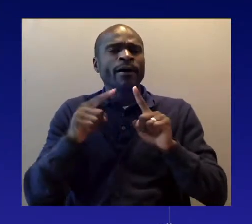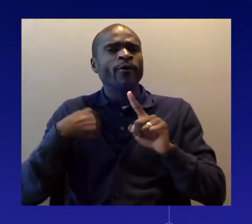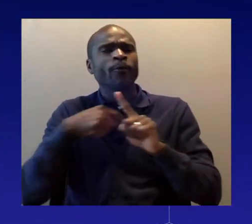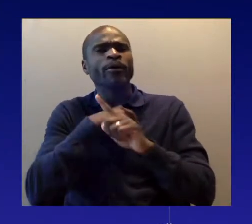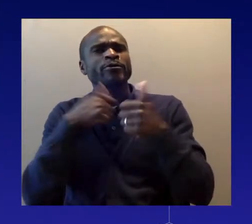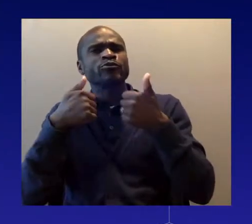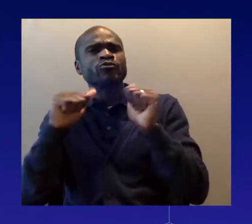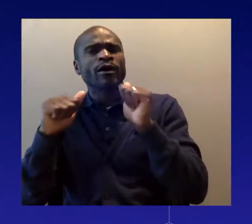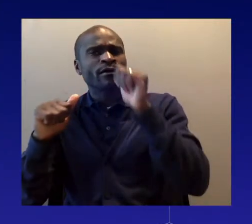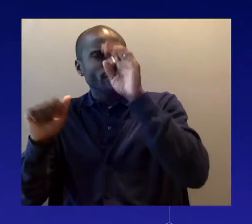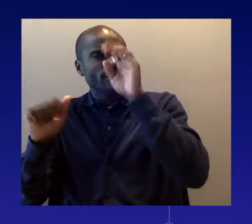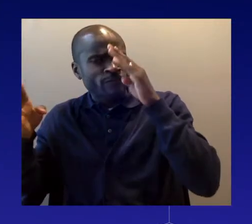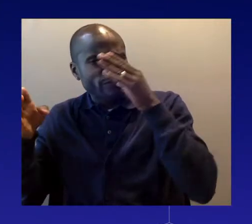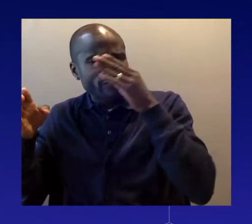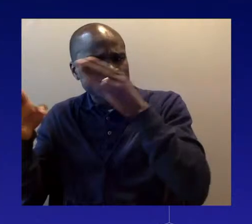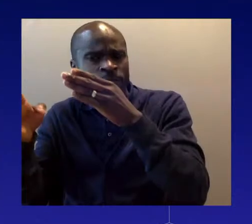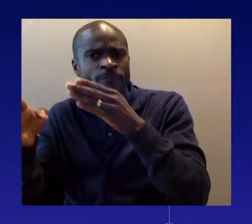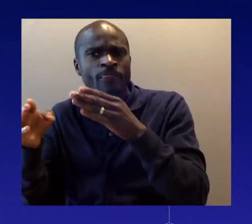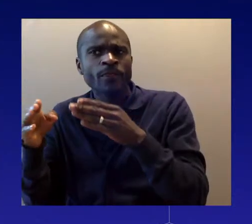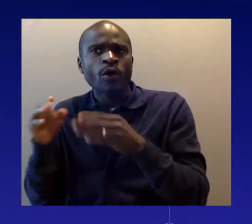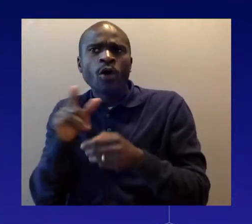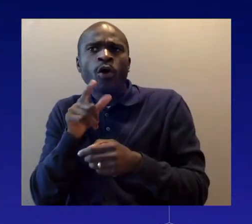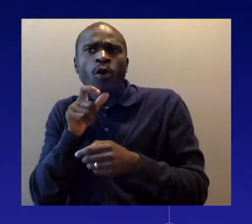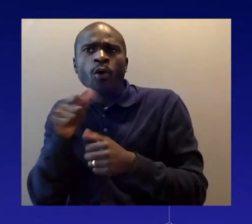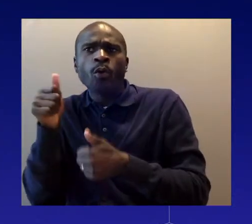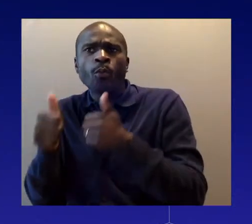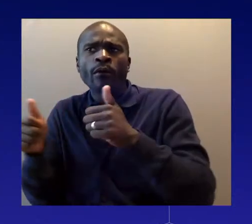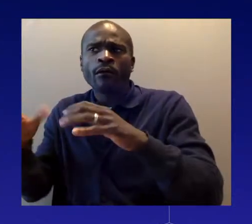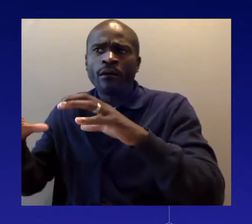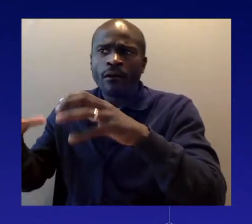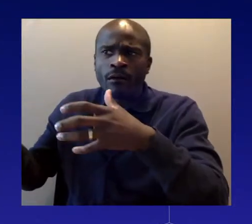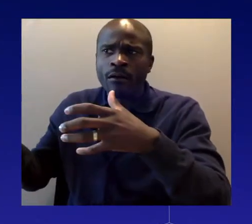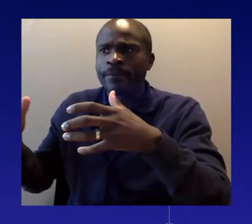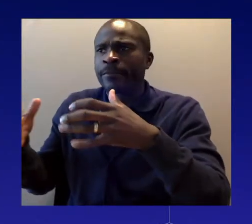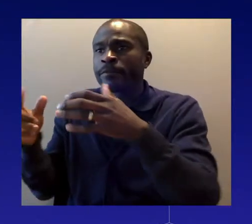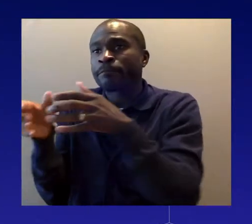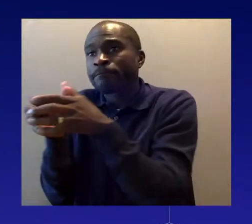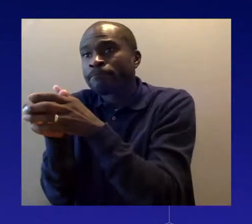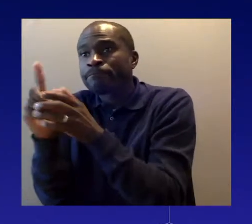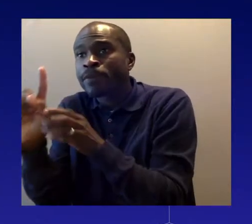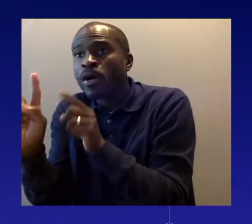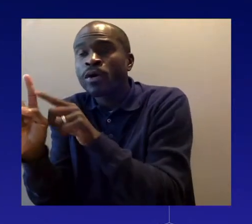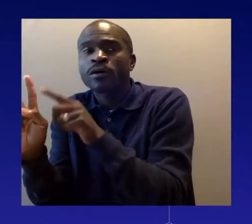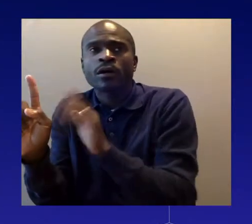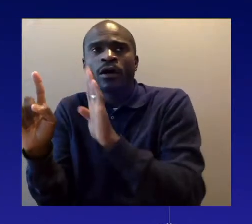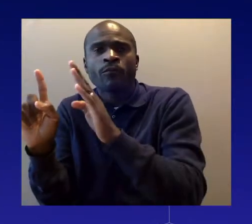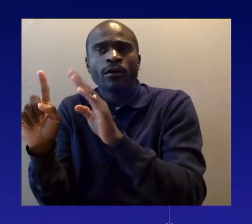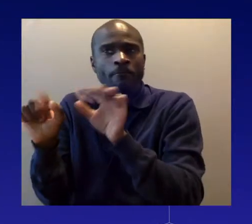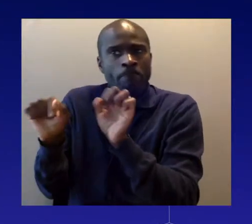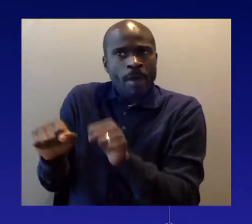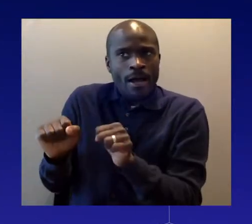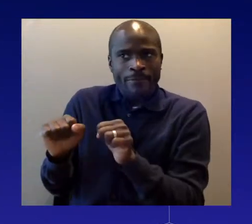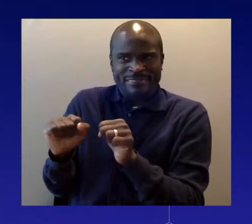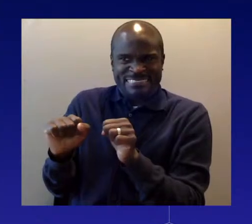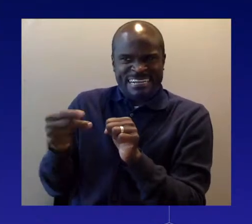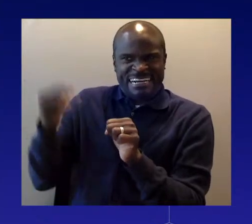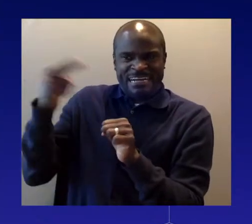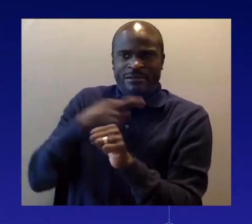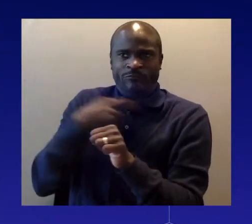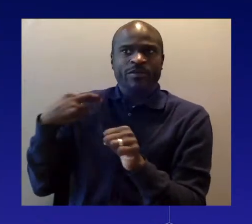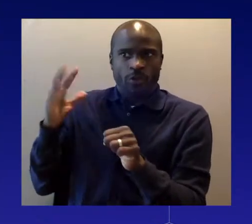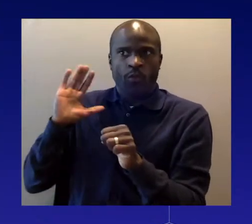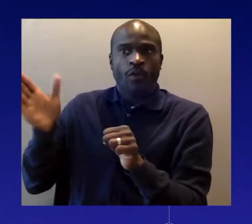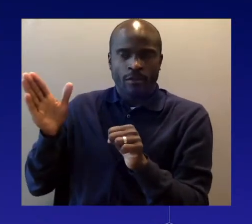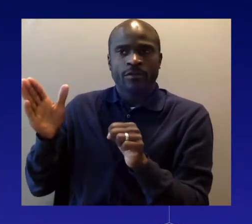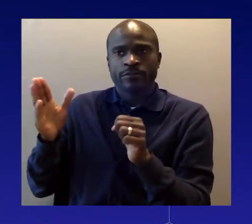our limited resources like navigation and healthcare resources on that population that really needs to have that